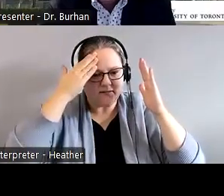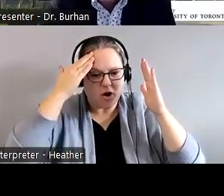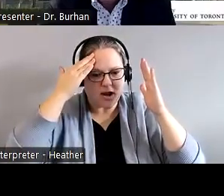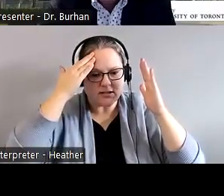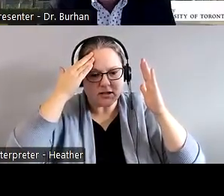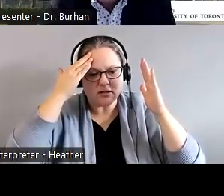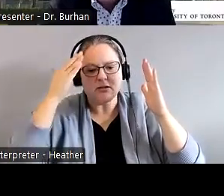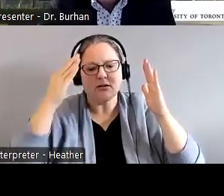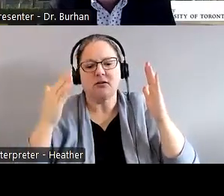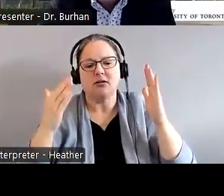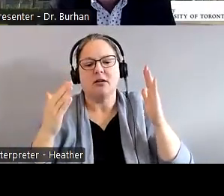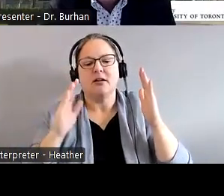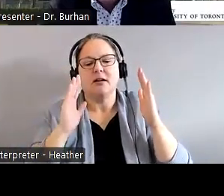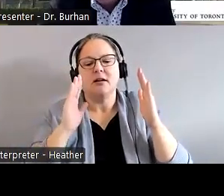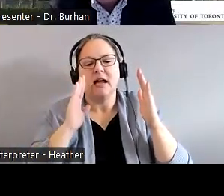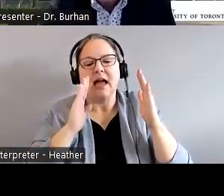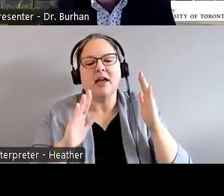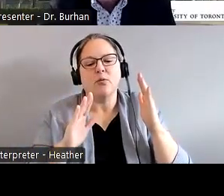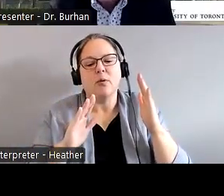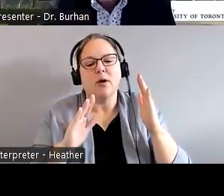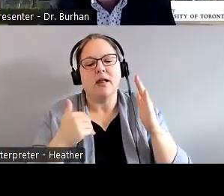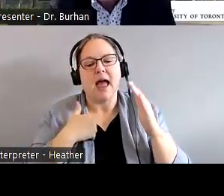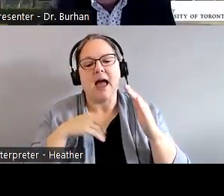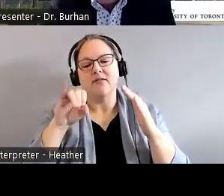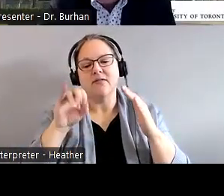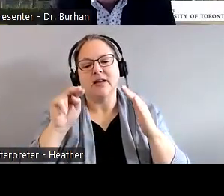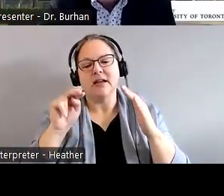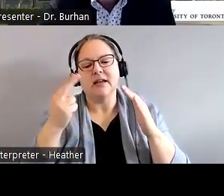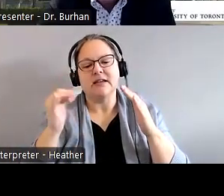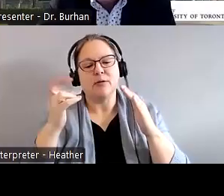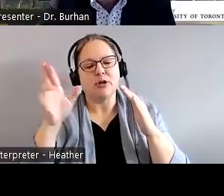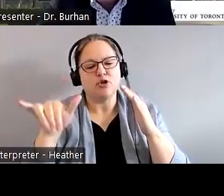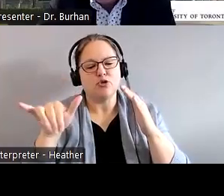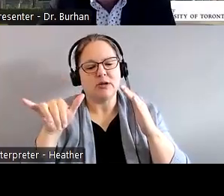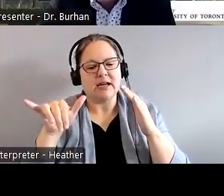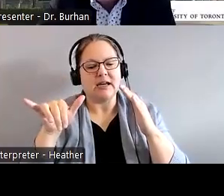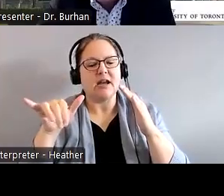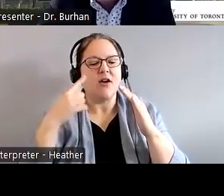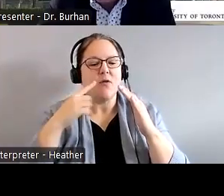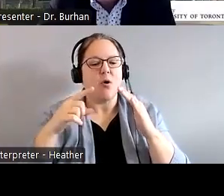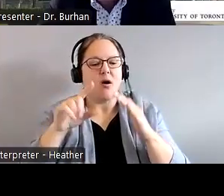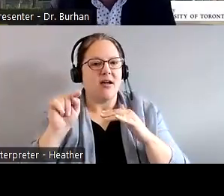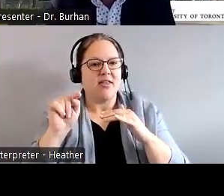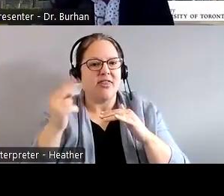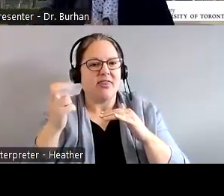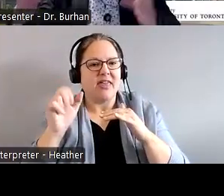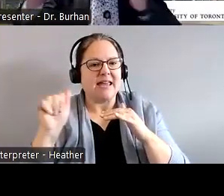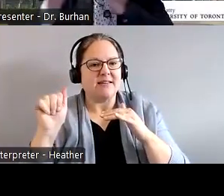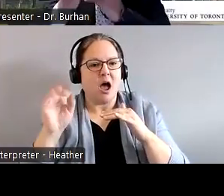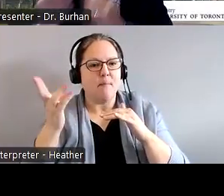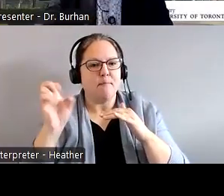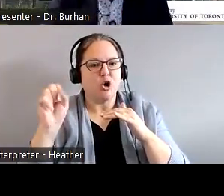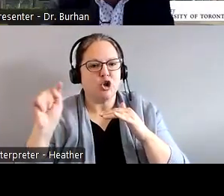delivers inhibitory paradigm, continuous theta burst, and then you go to the left side and excite. So it's really try to